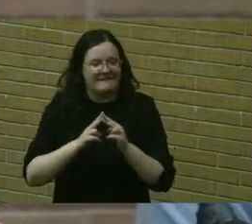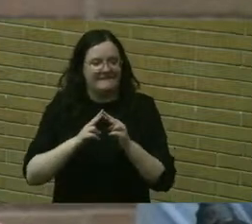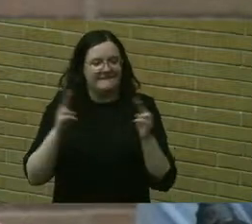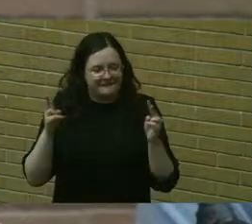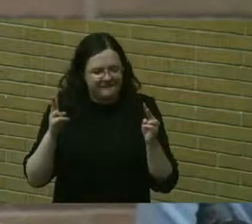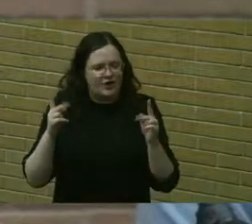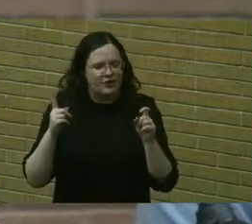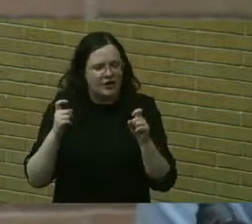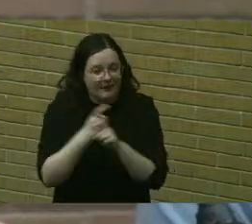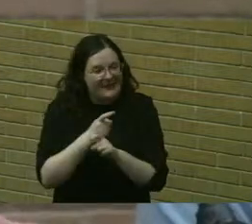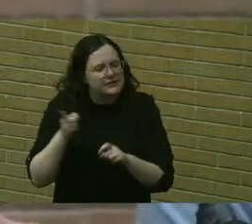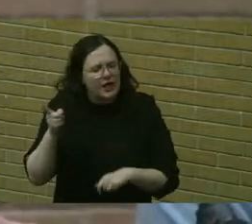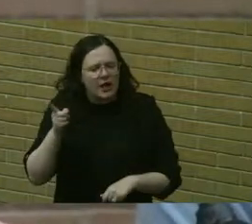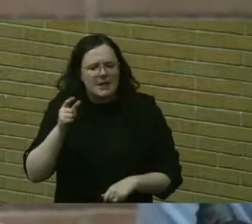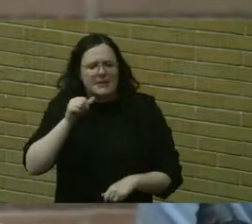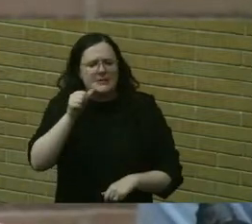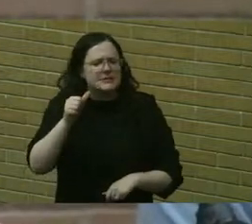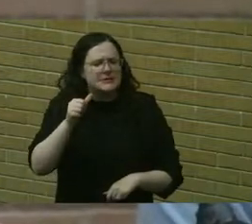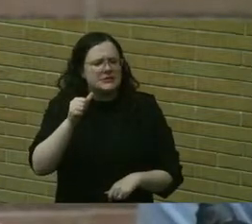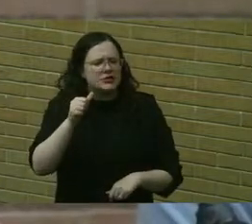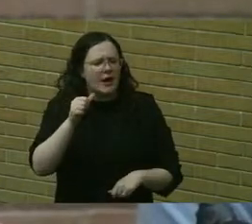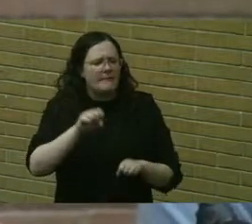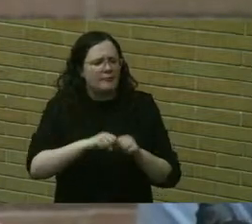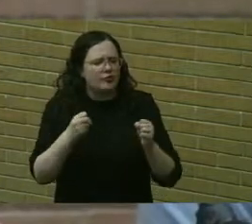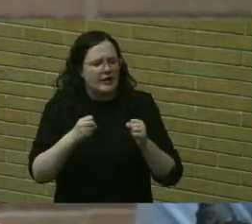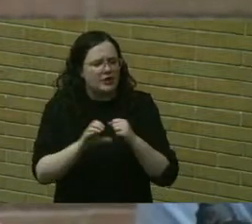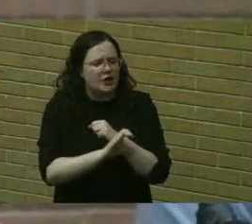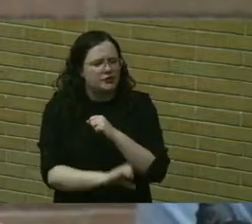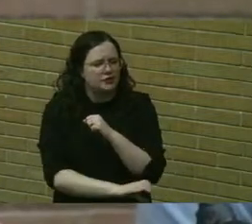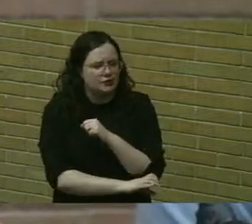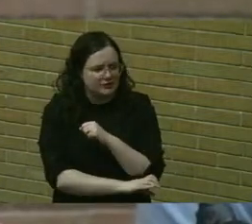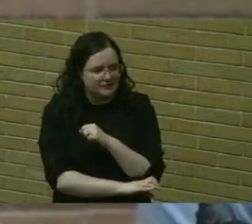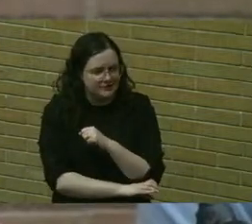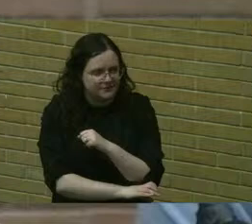situation. And I urge you to